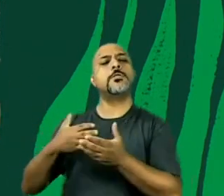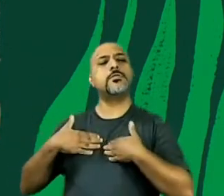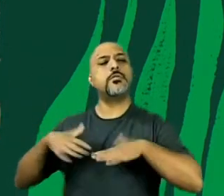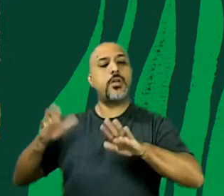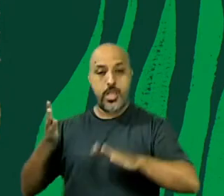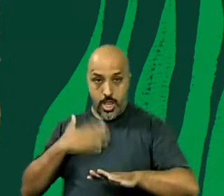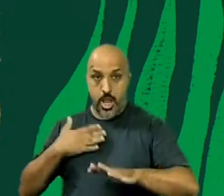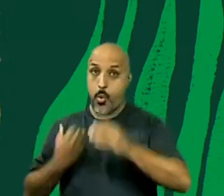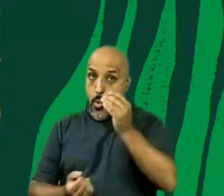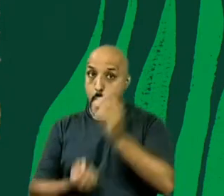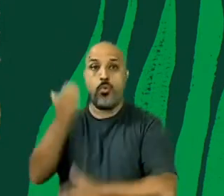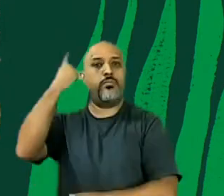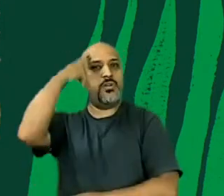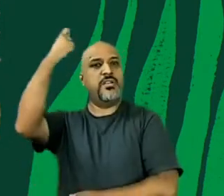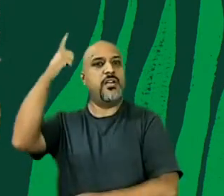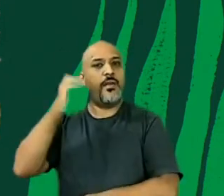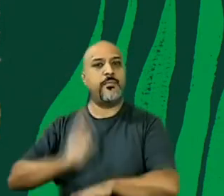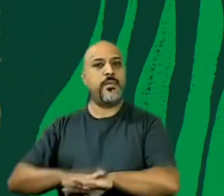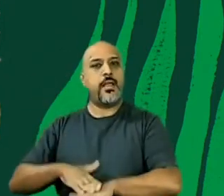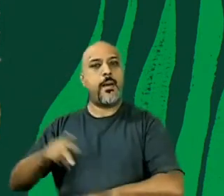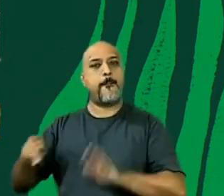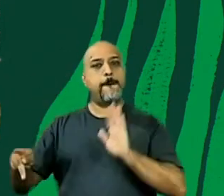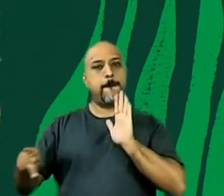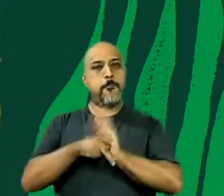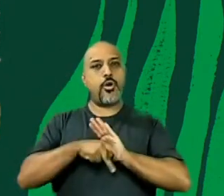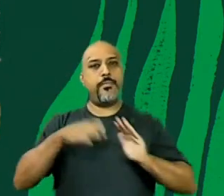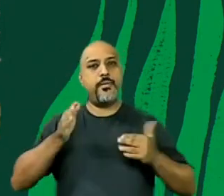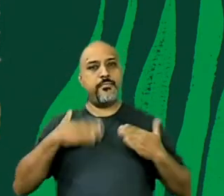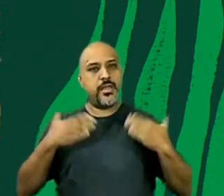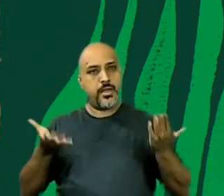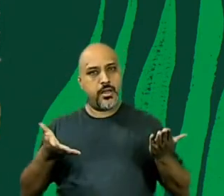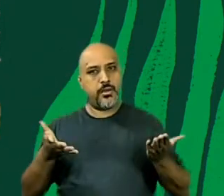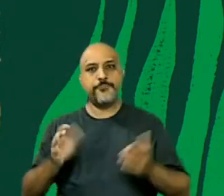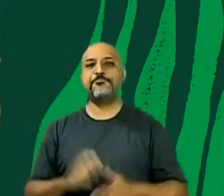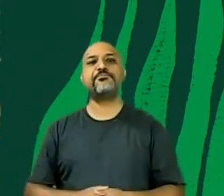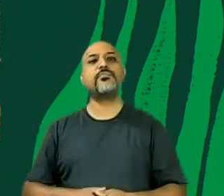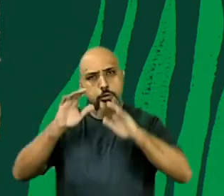publishing company and published other people,